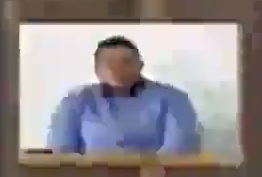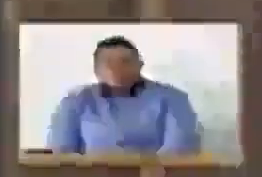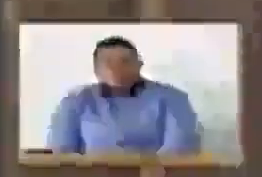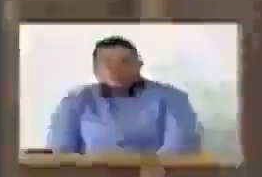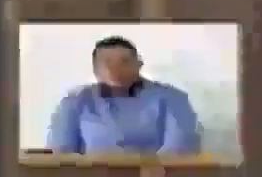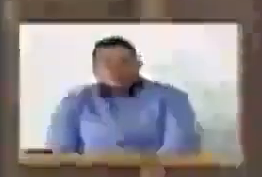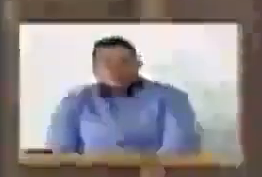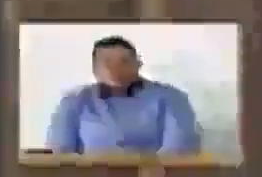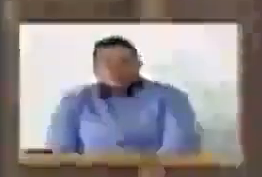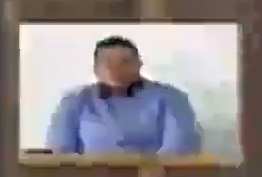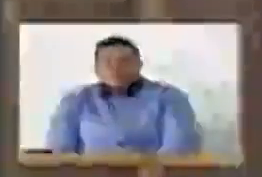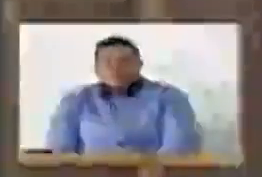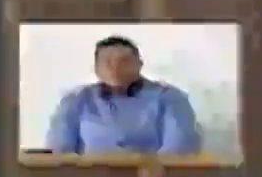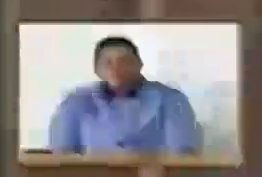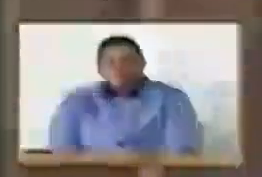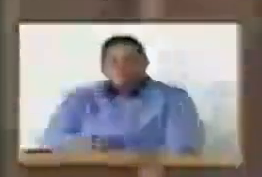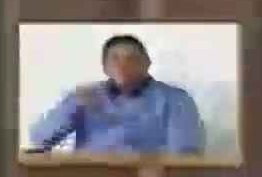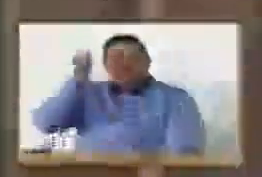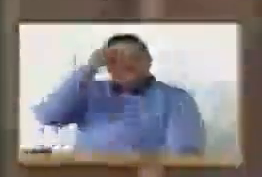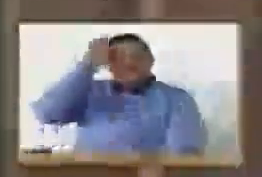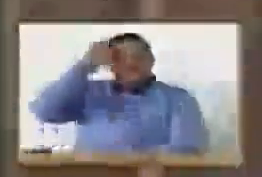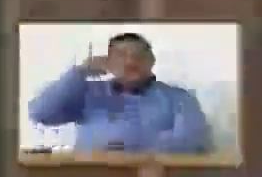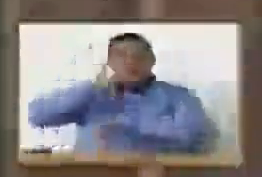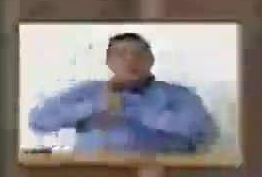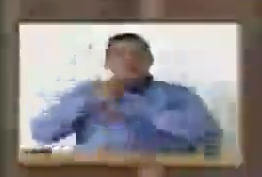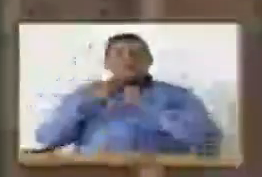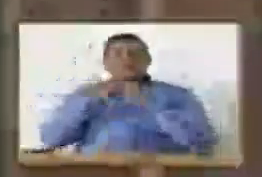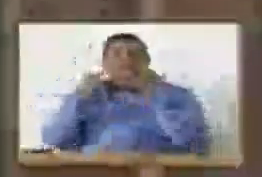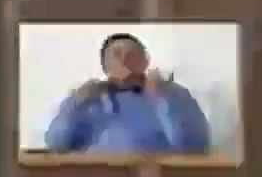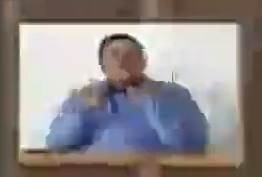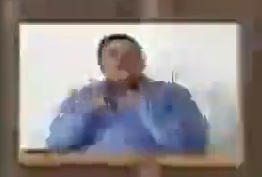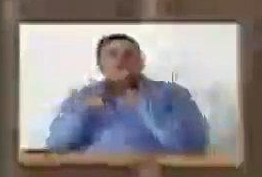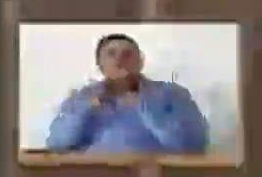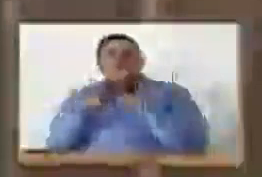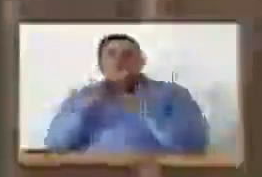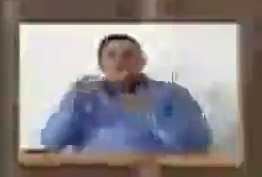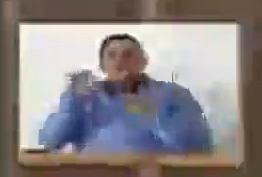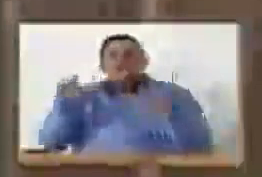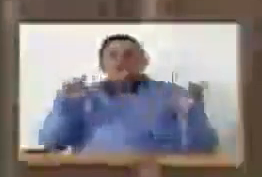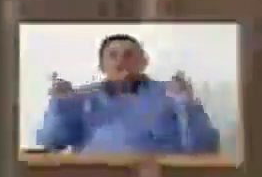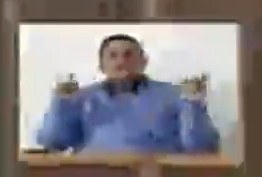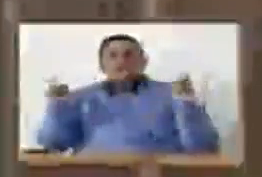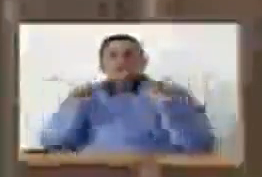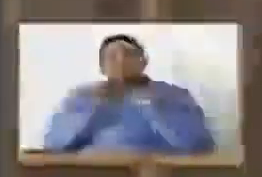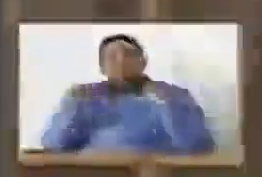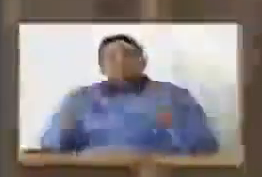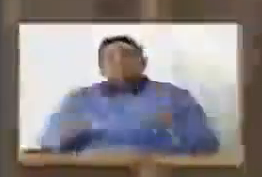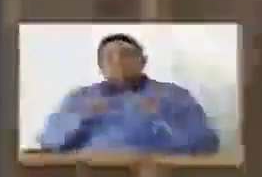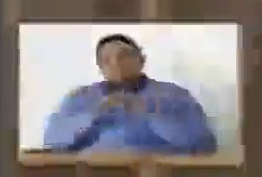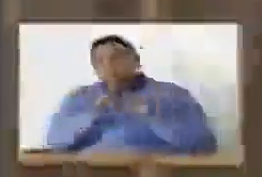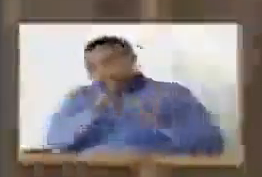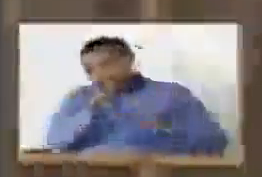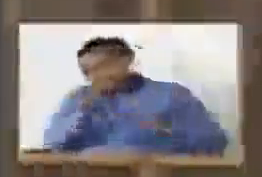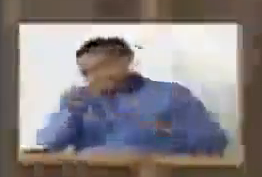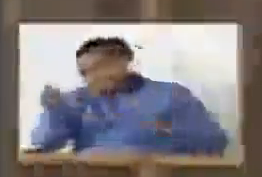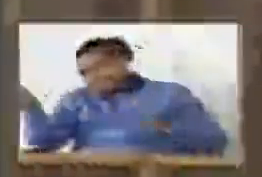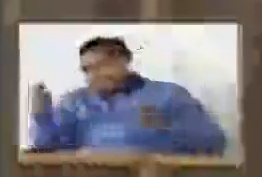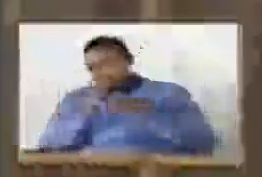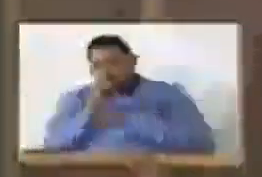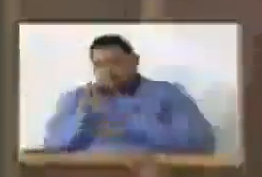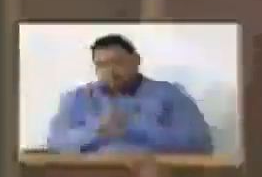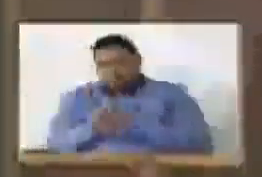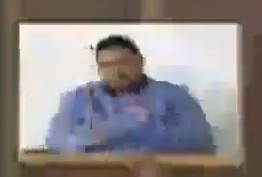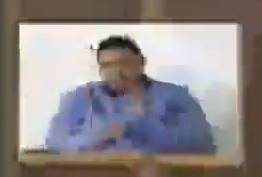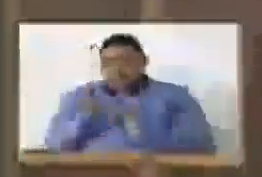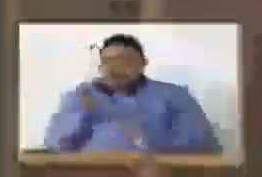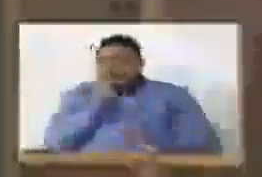The government will implement an electronic case management system across the justice sector to ensure the timely